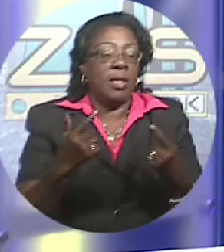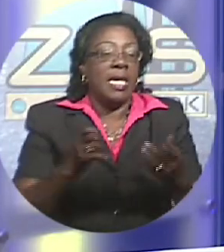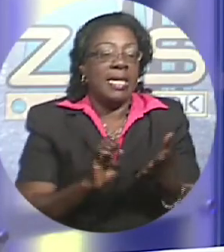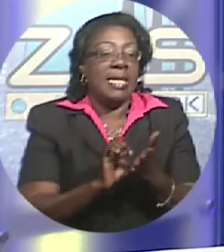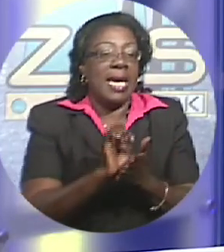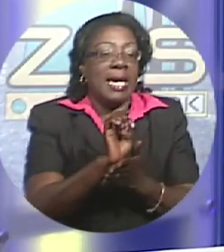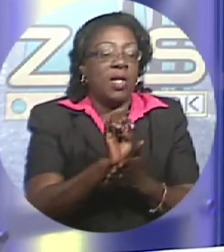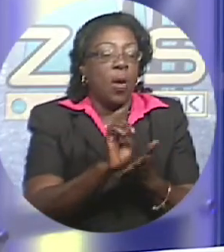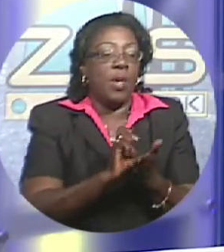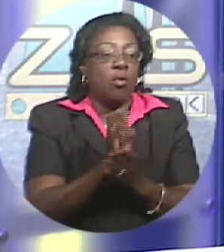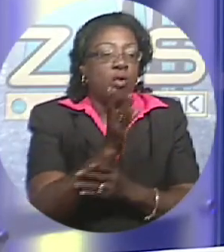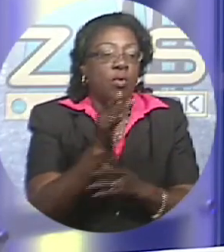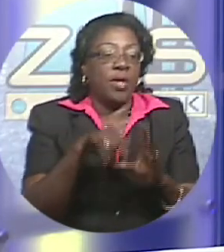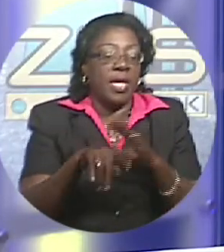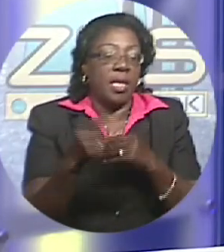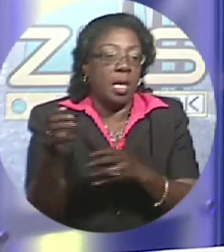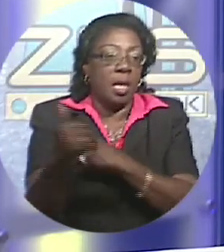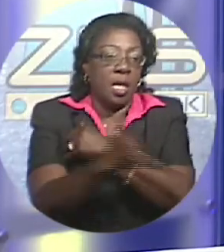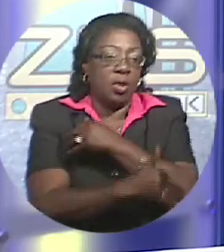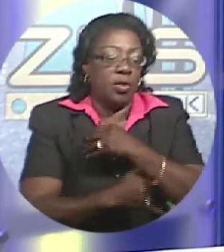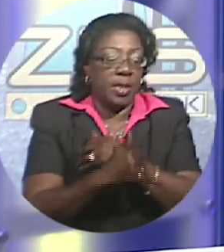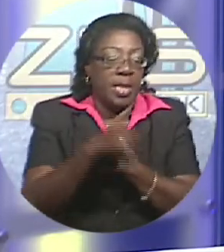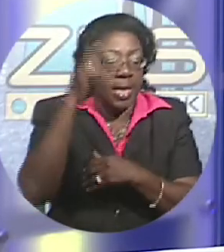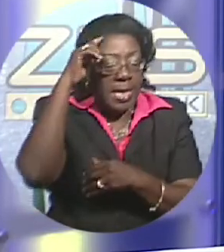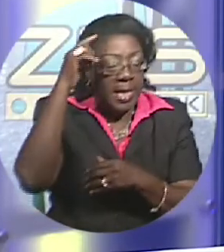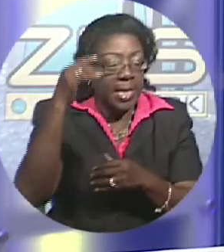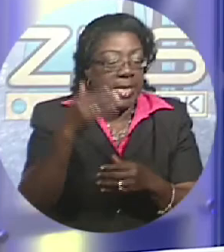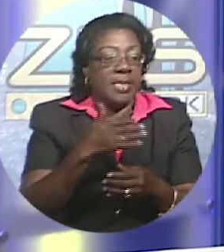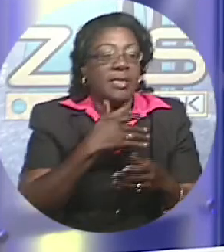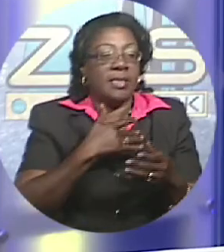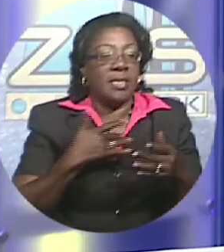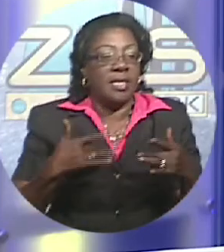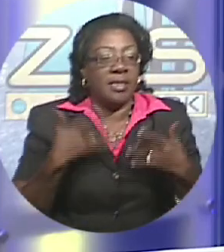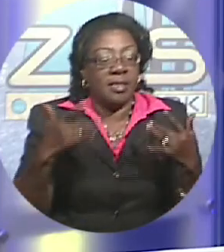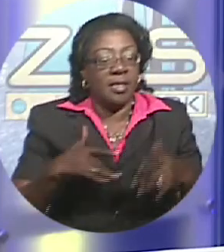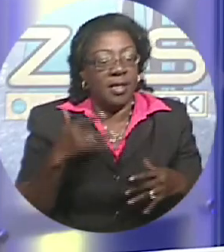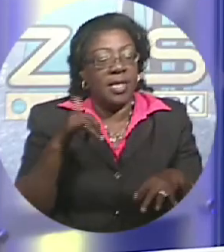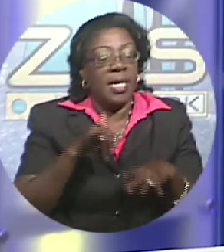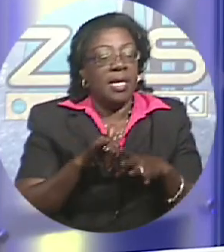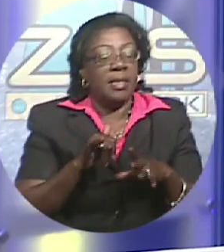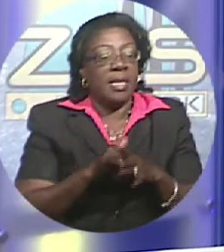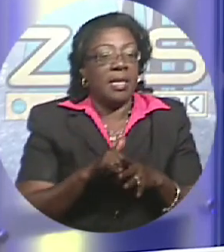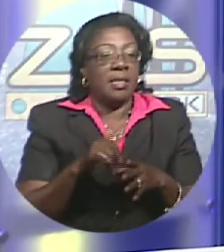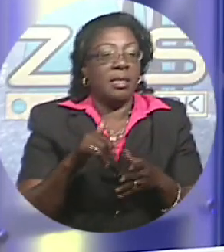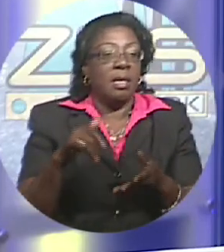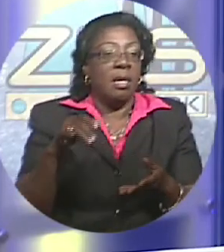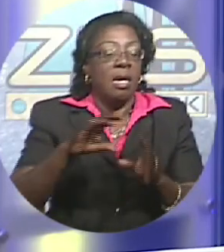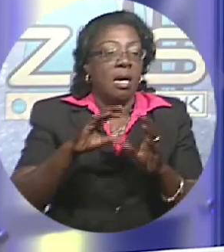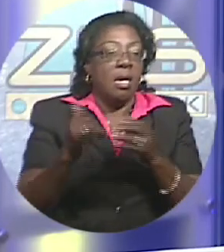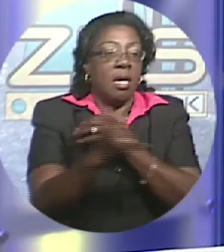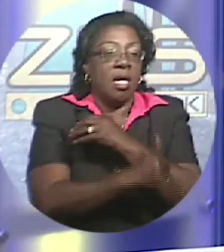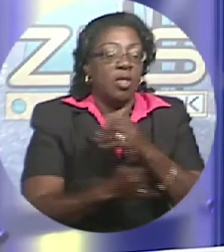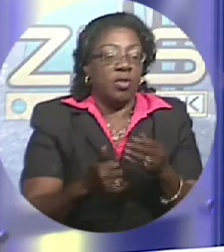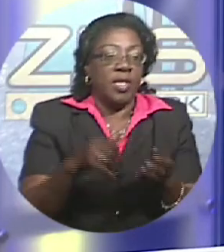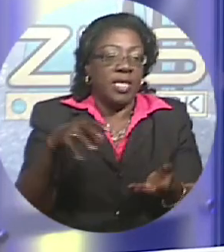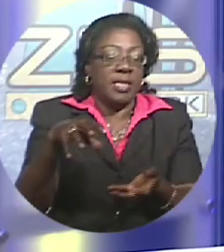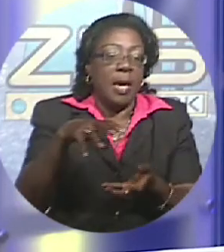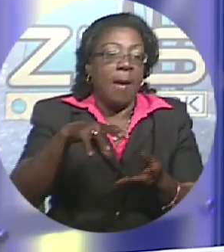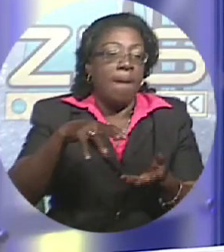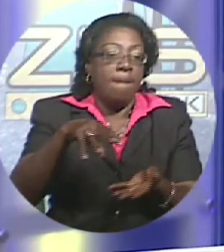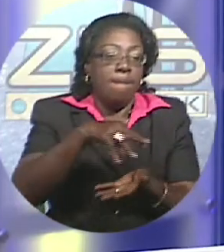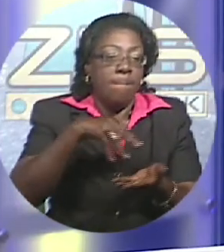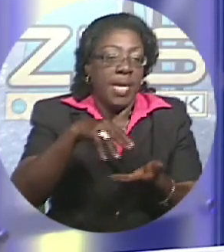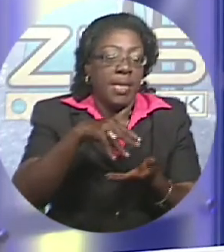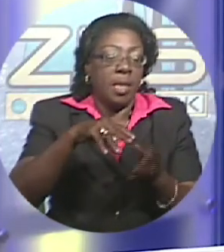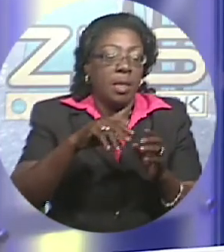News, Dr. Minnis said he's concerned that the country's middle class is shrinking and the number of persons living in poverty is on